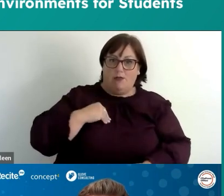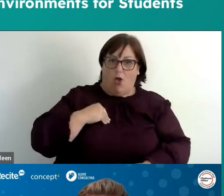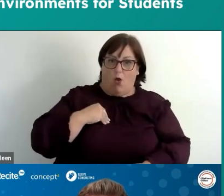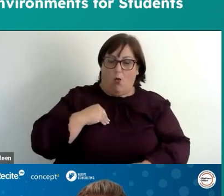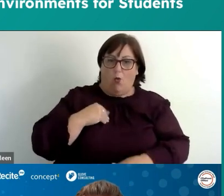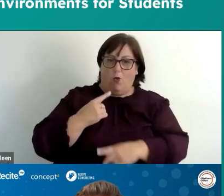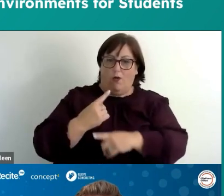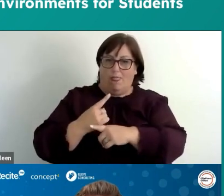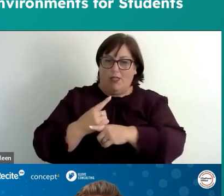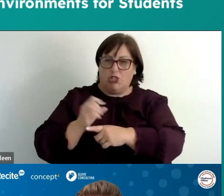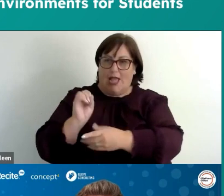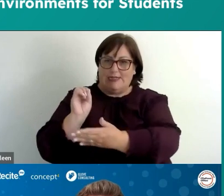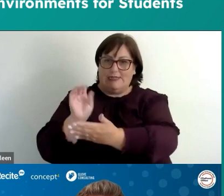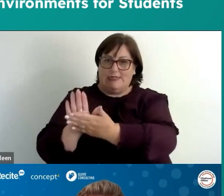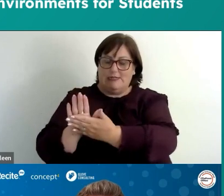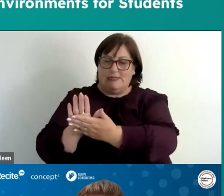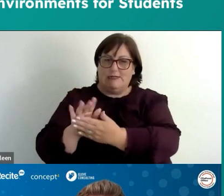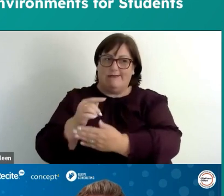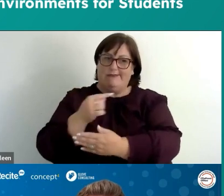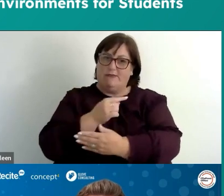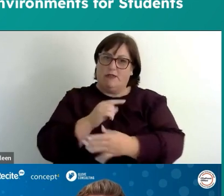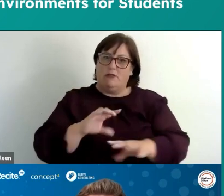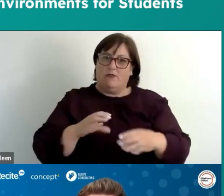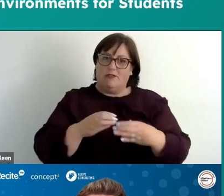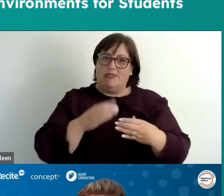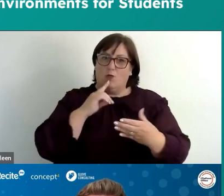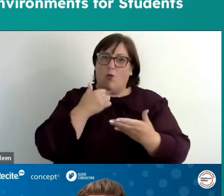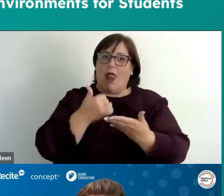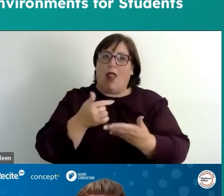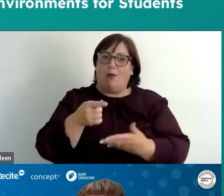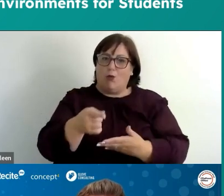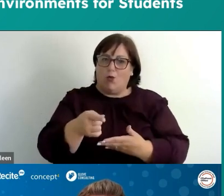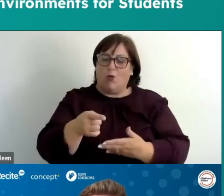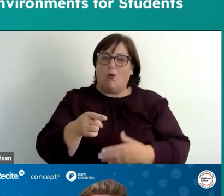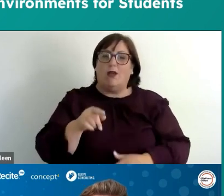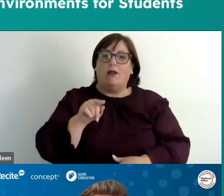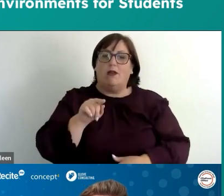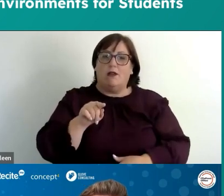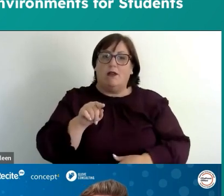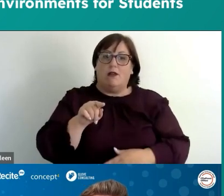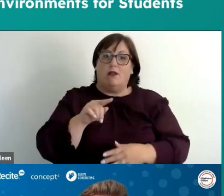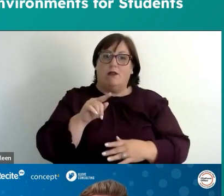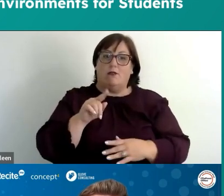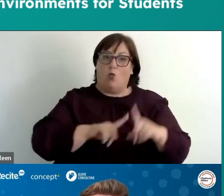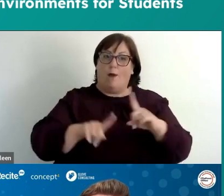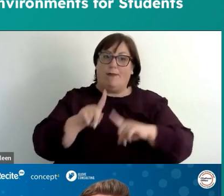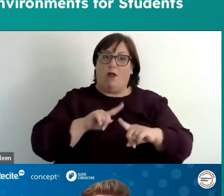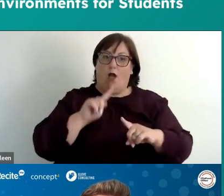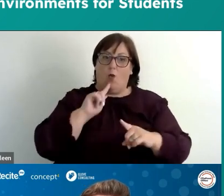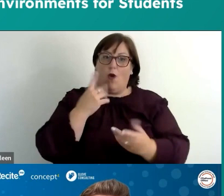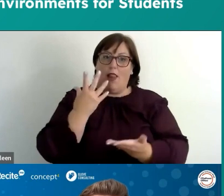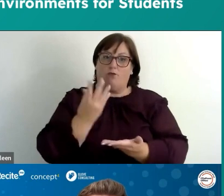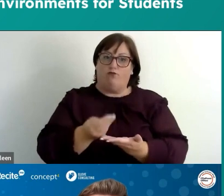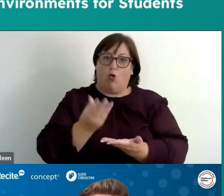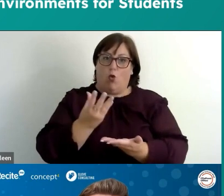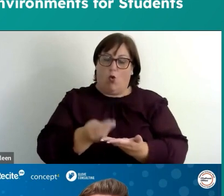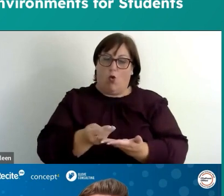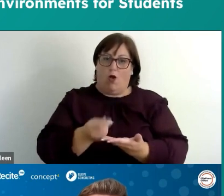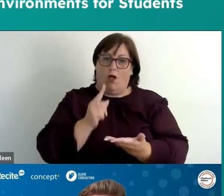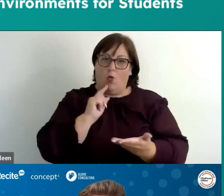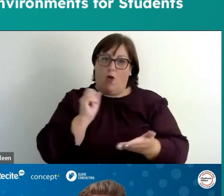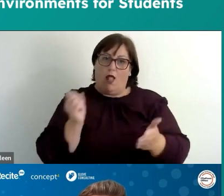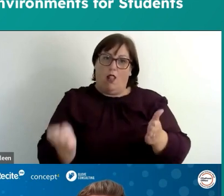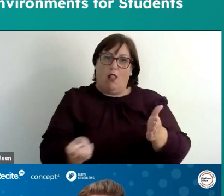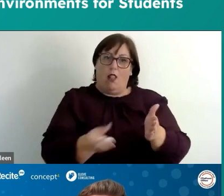can. The webinar is being recorded and will be uploaded to YouTube. And if anyone didn't sign up or you want to listen to it